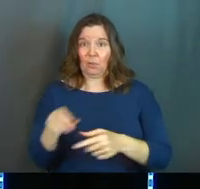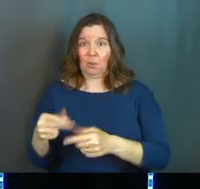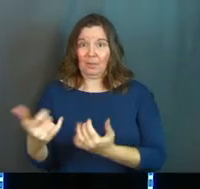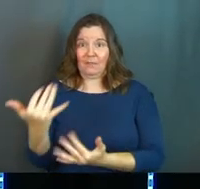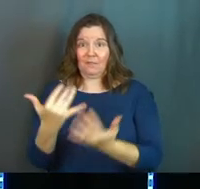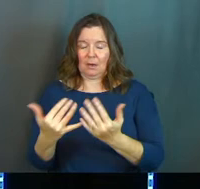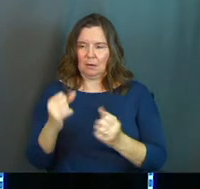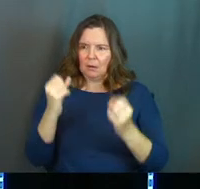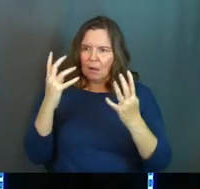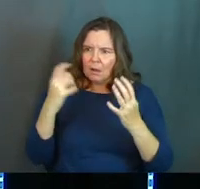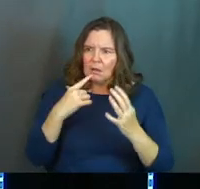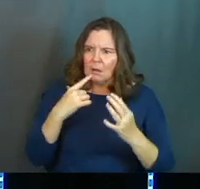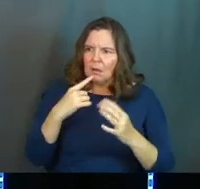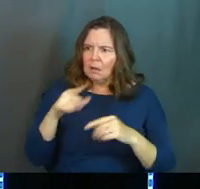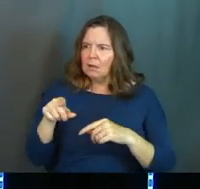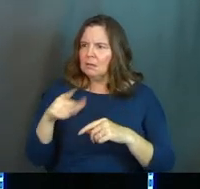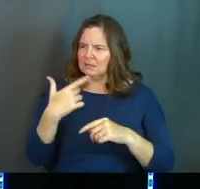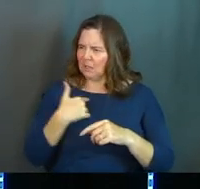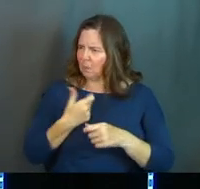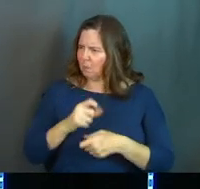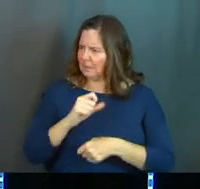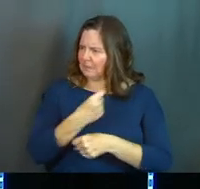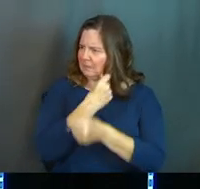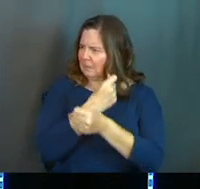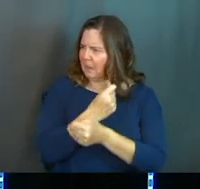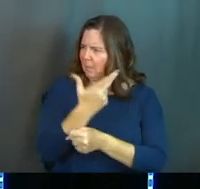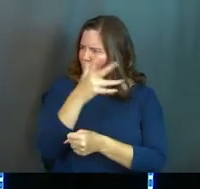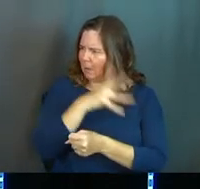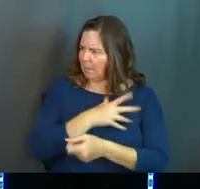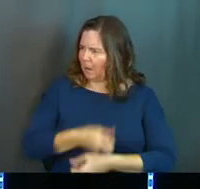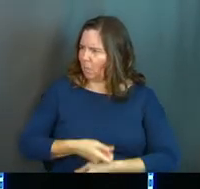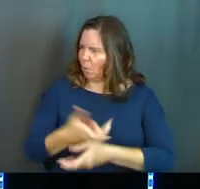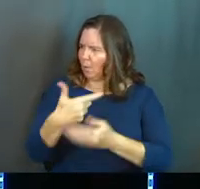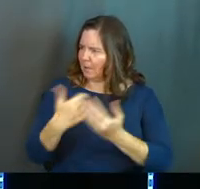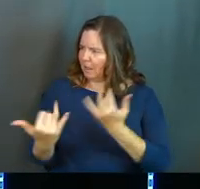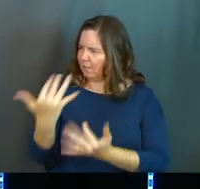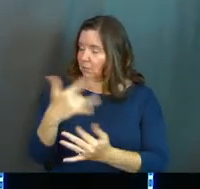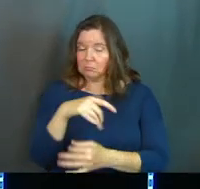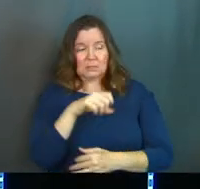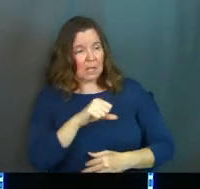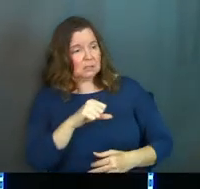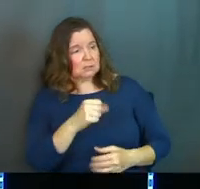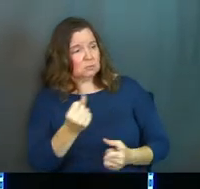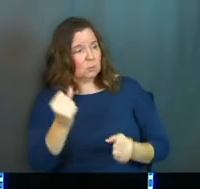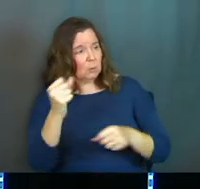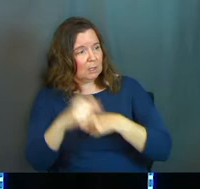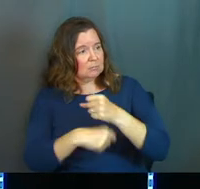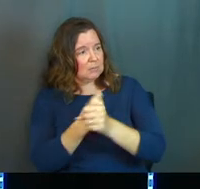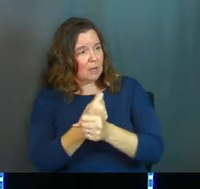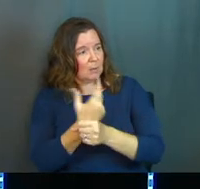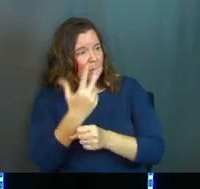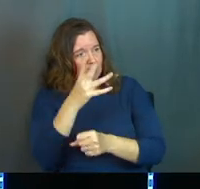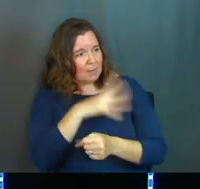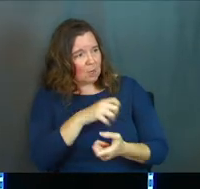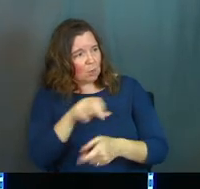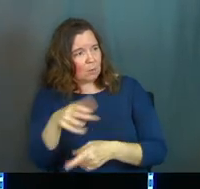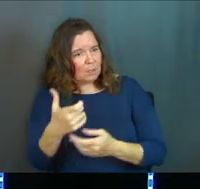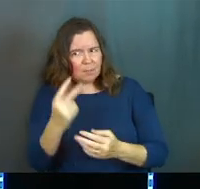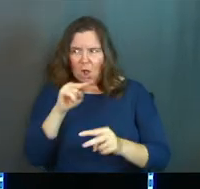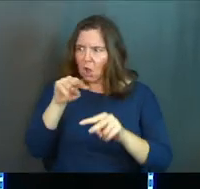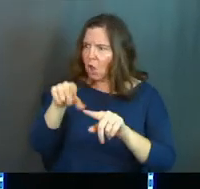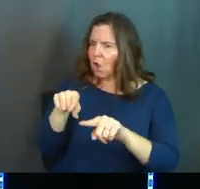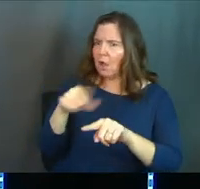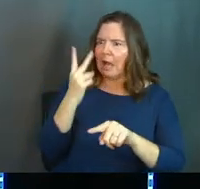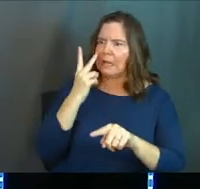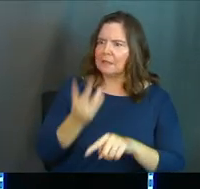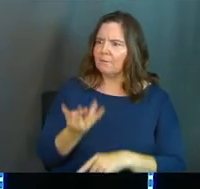the furnace, and he exclaimed to his advisors, didn't we tie up three men and throw them into the furnace? Yes, your majesty, we certainly did, they replied. Look, Nebuchadnezzar